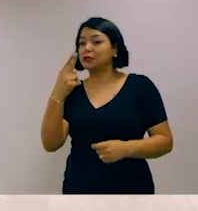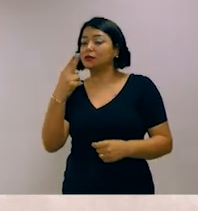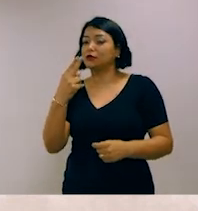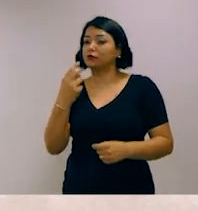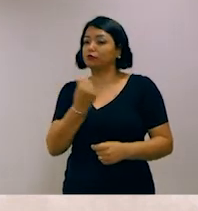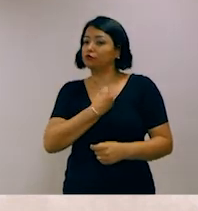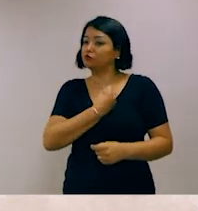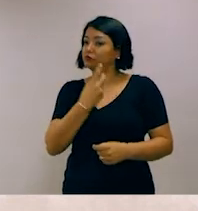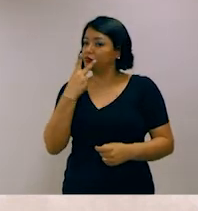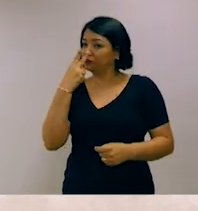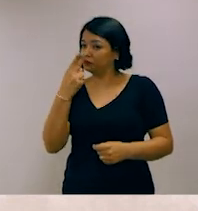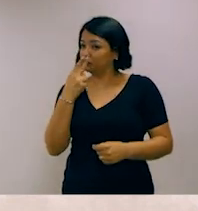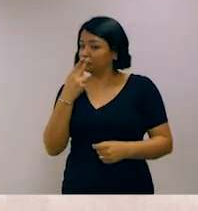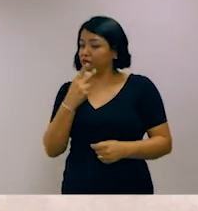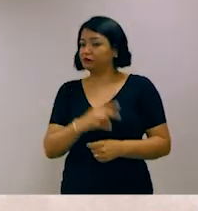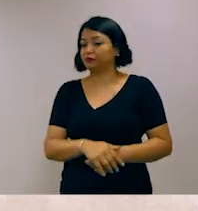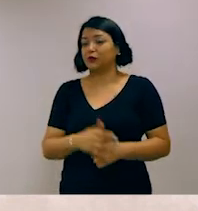similar.